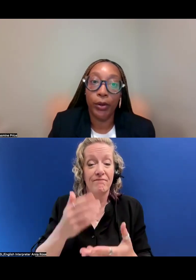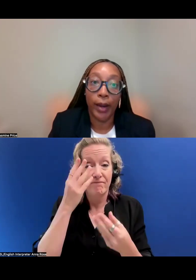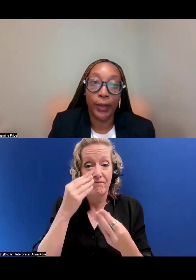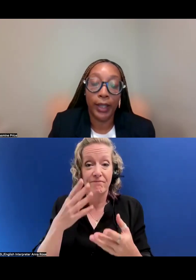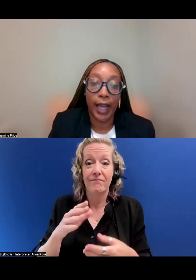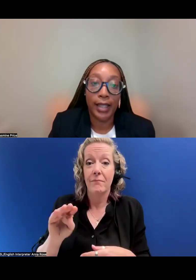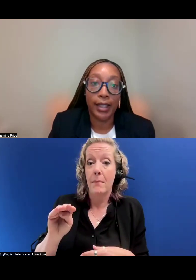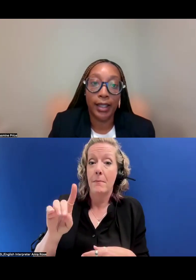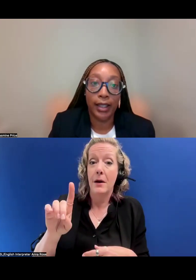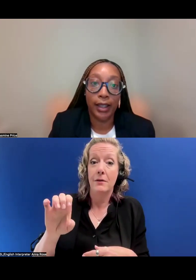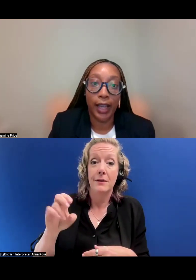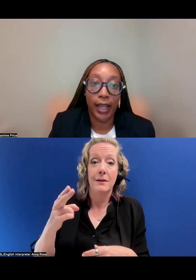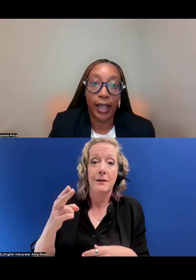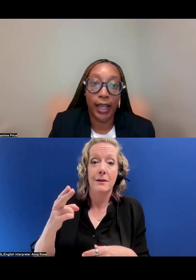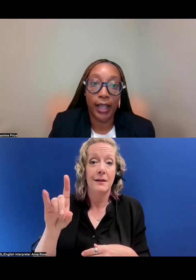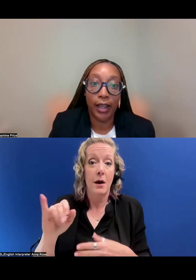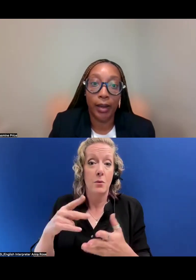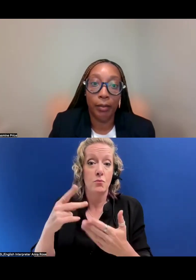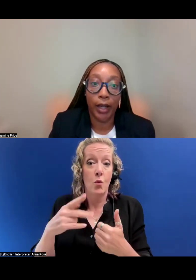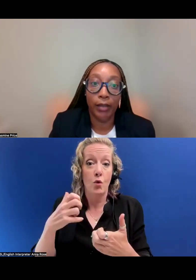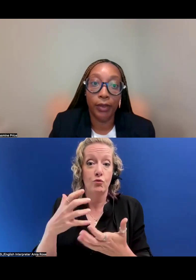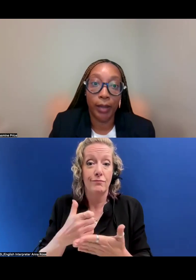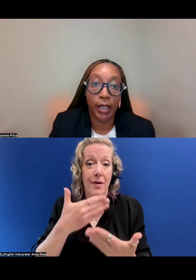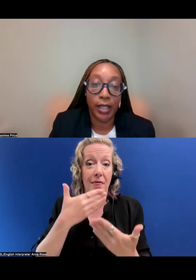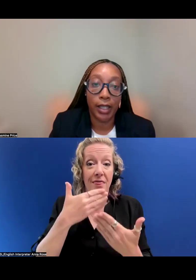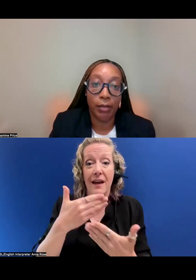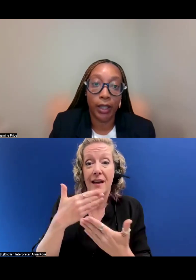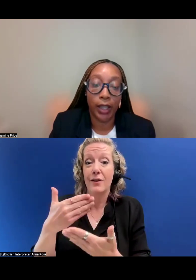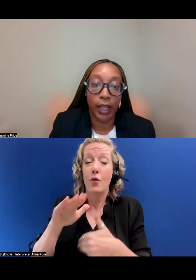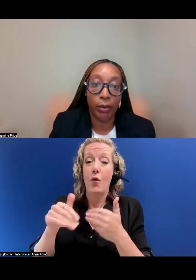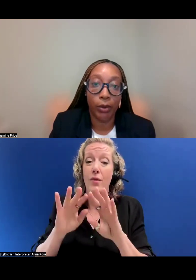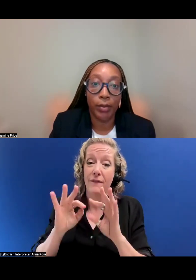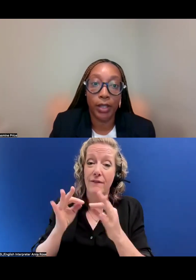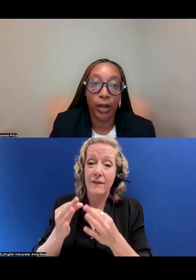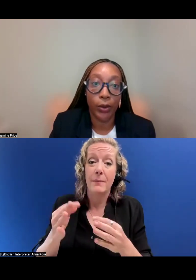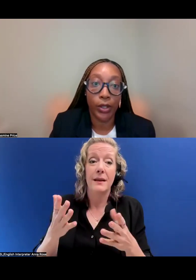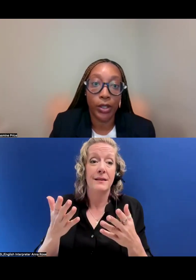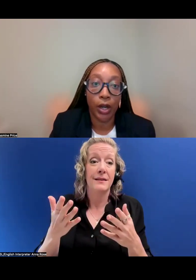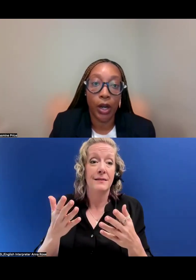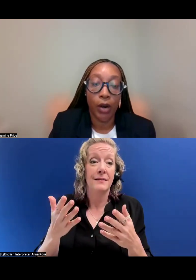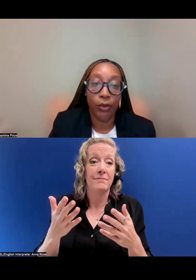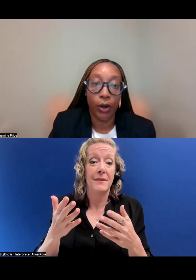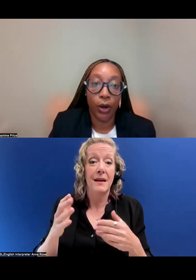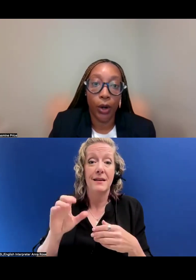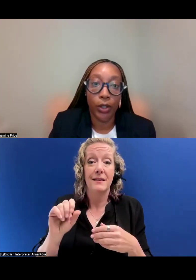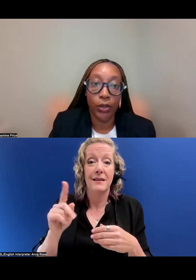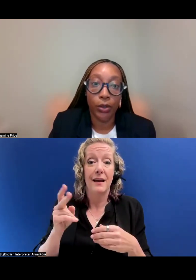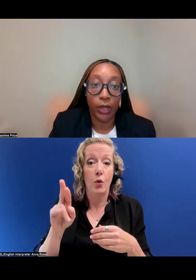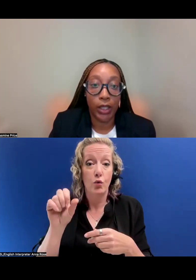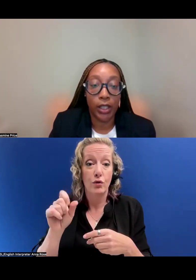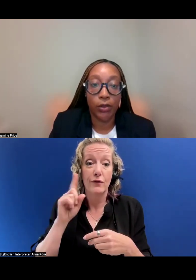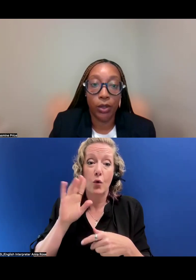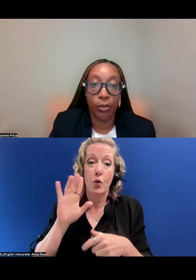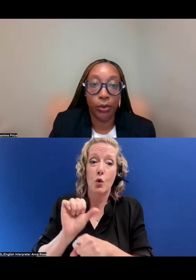EHDI program would like to thank the Maryland families and Maryland EHDI program stakeholders for all you